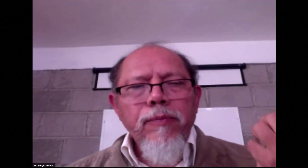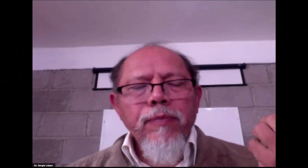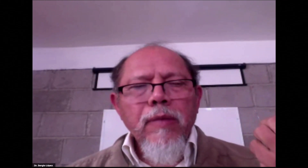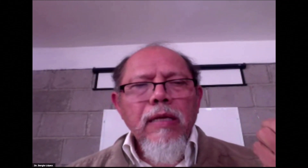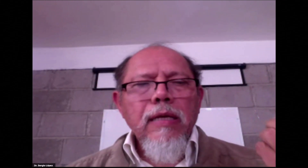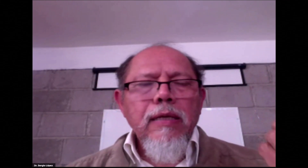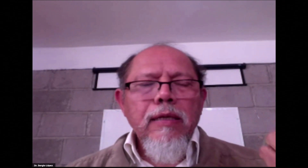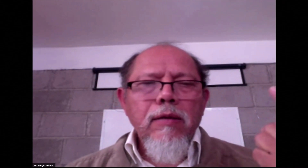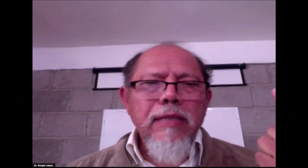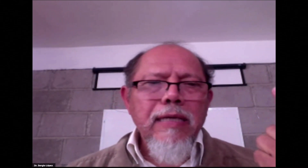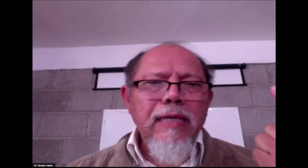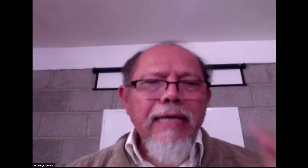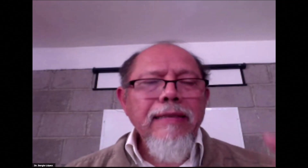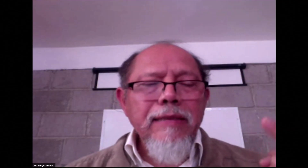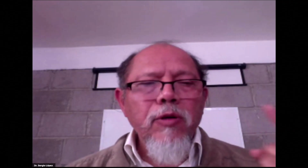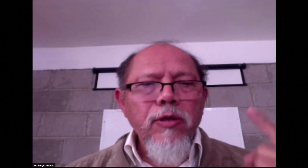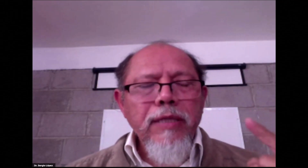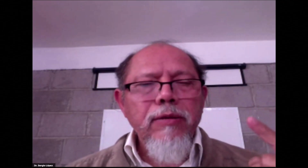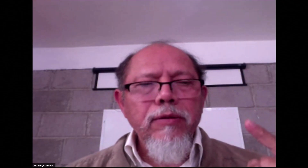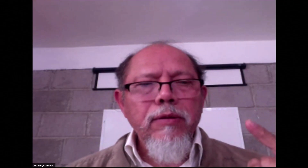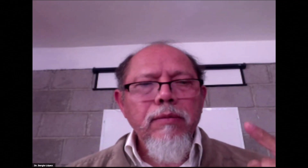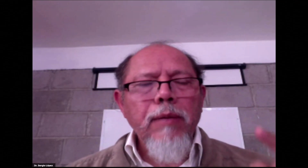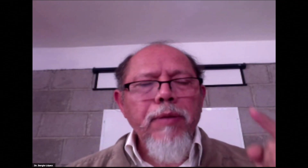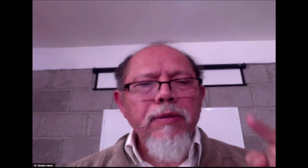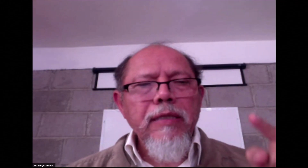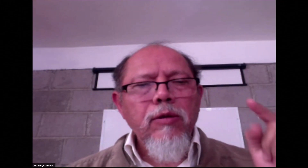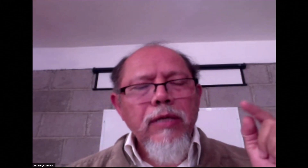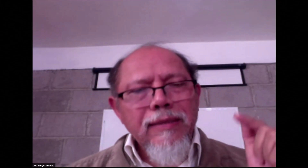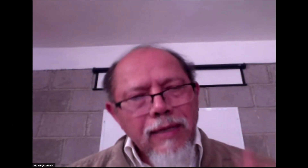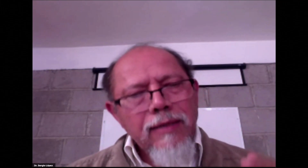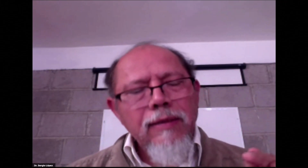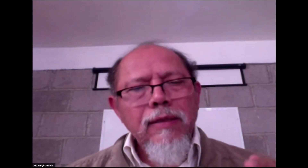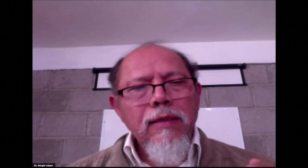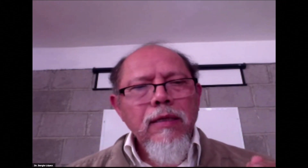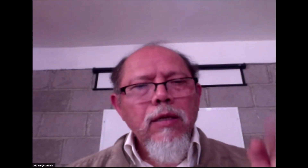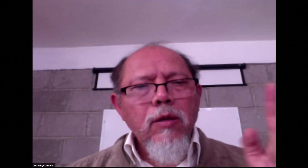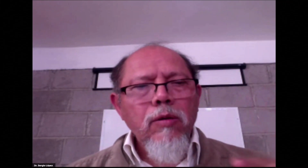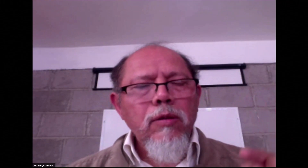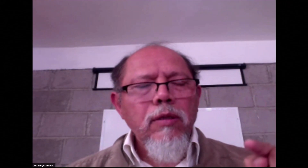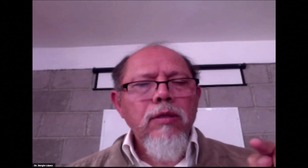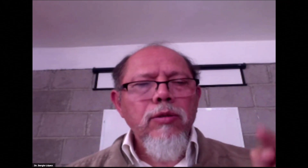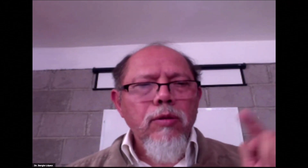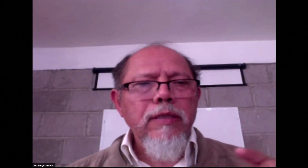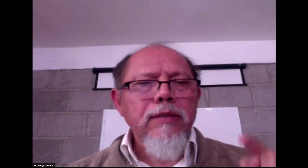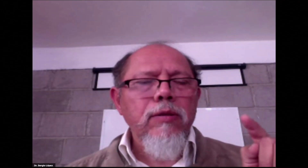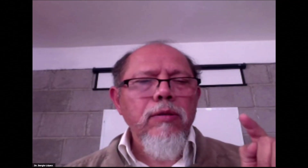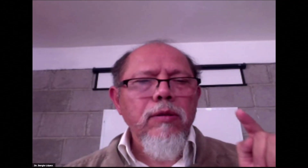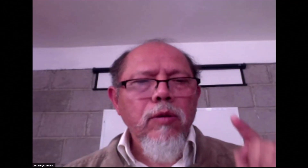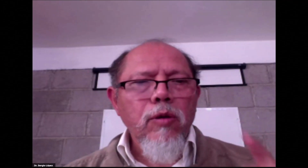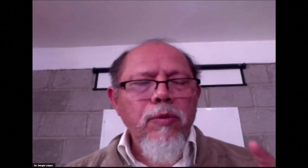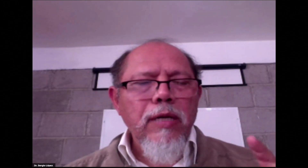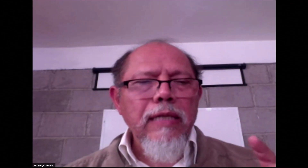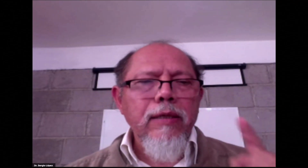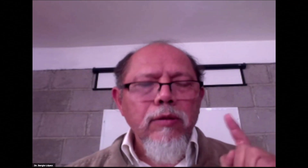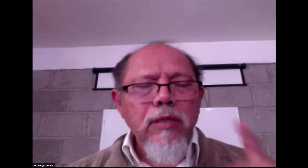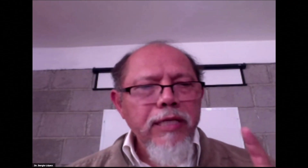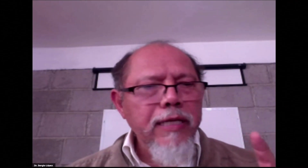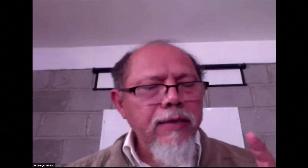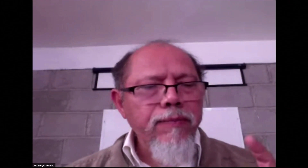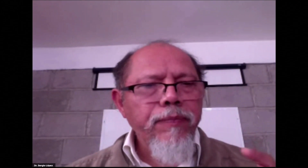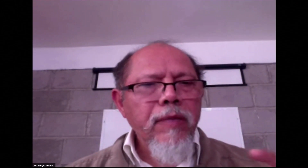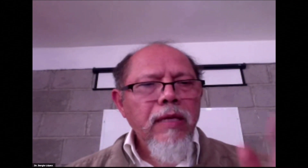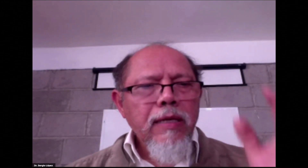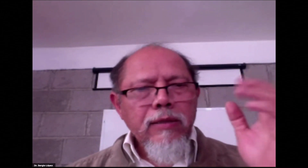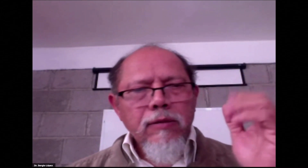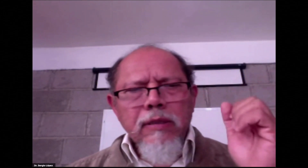moving it, just move it. That movement is going to allow a connection with